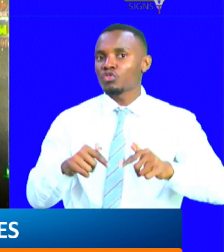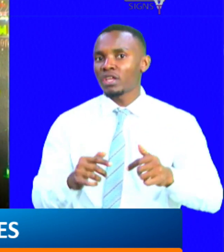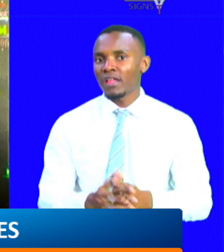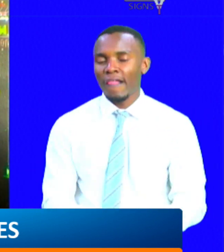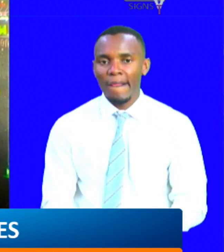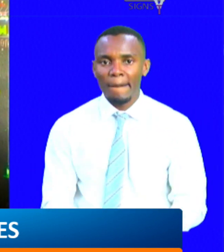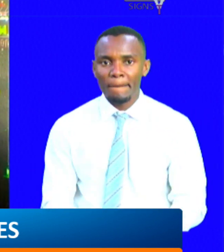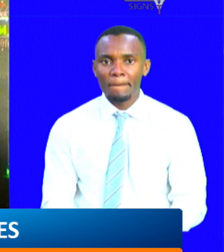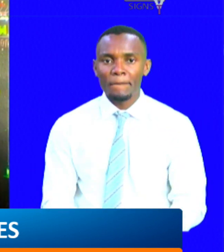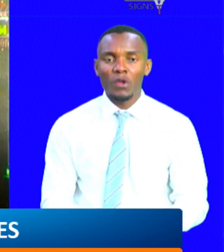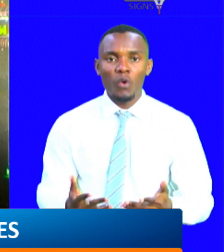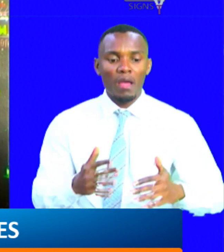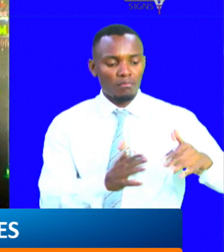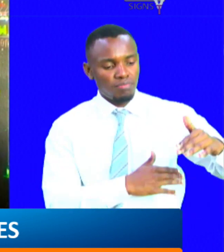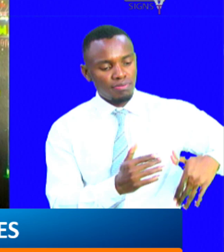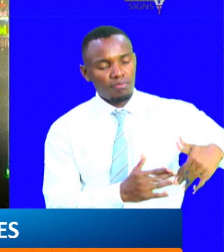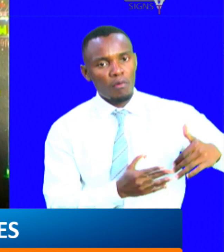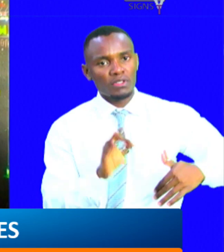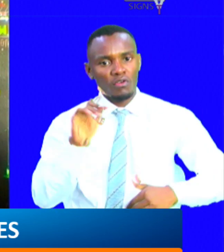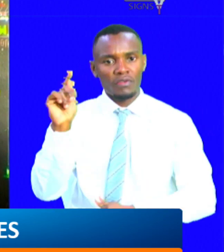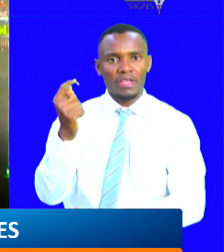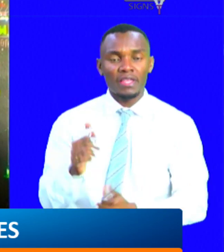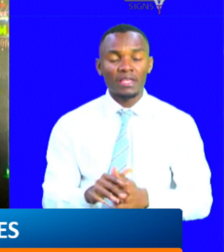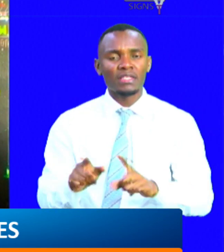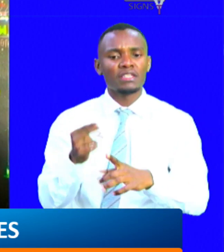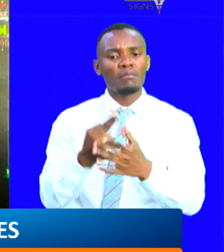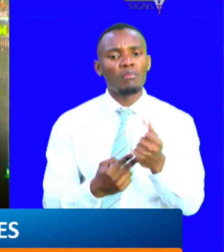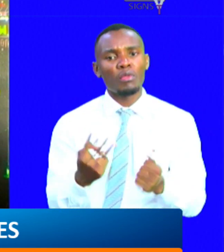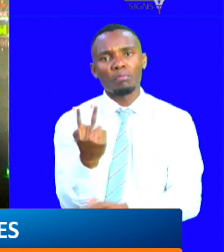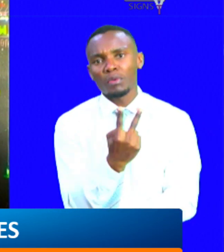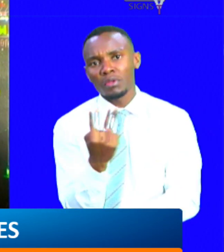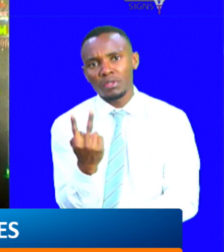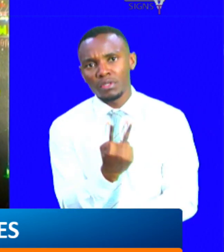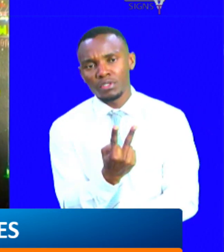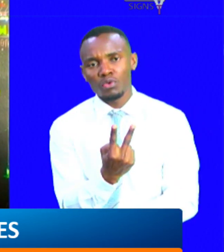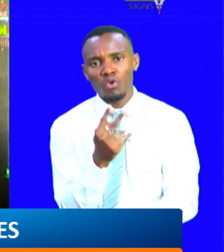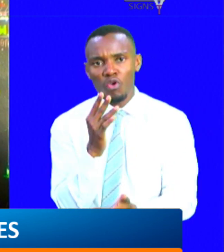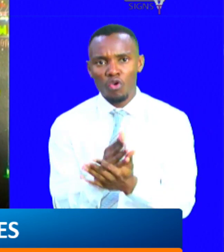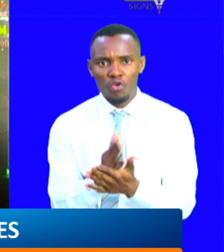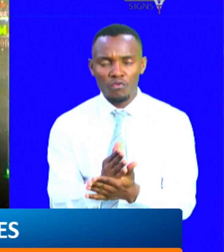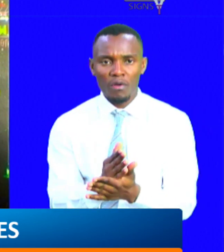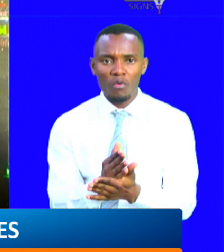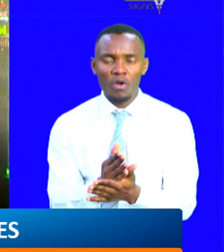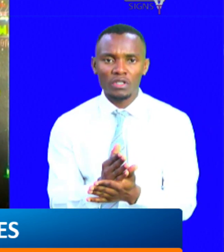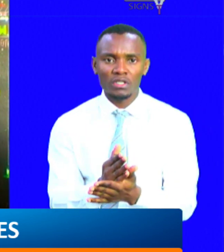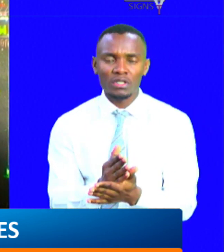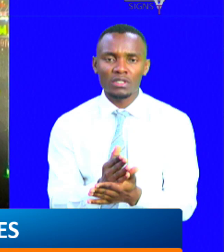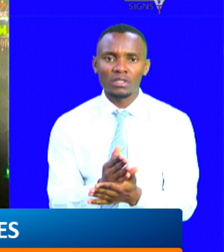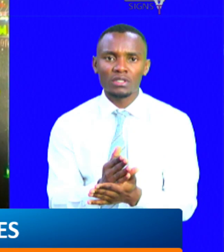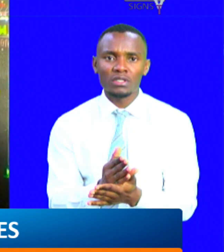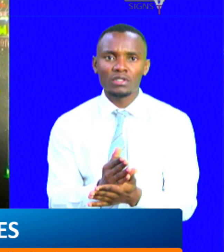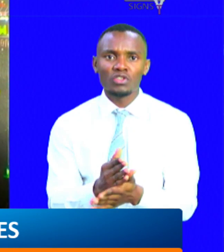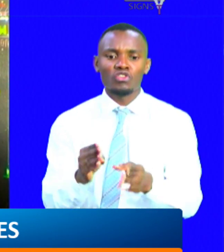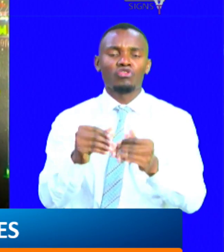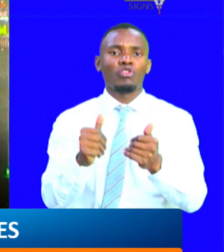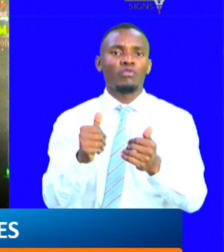Monday at the Bomas of Kenya, while both Kenya Kwanza and Azimio la Umoja have confirmed the resumption. Differences over agenda